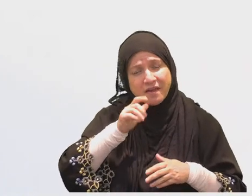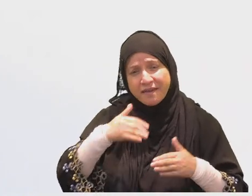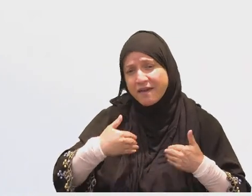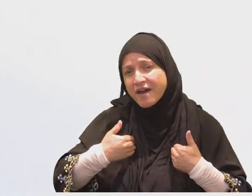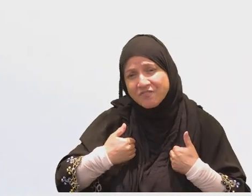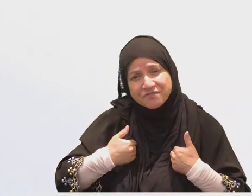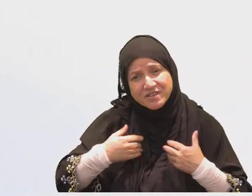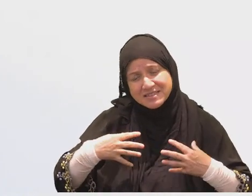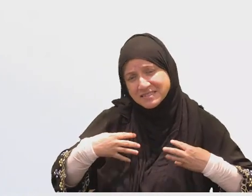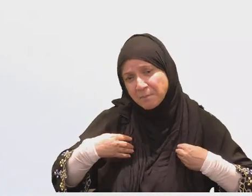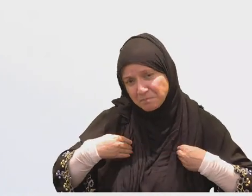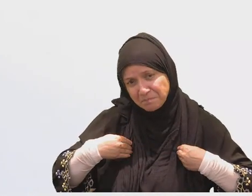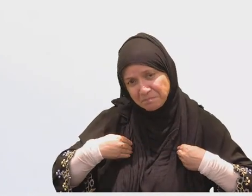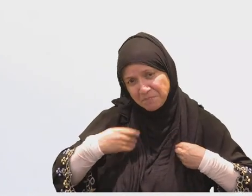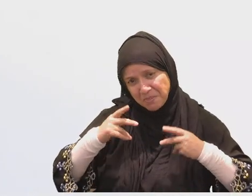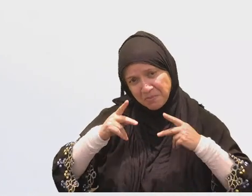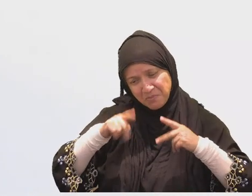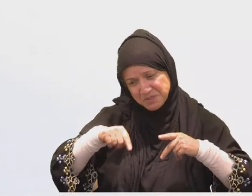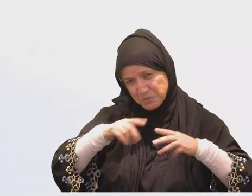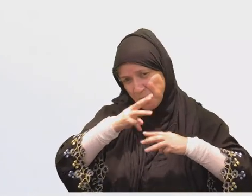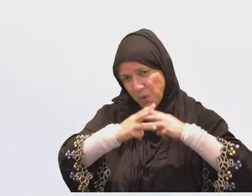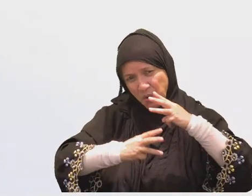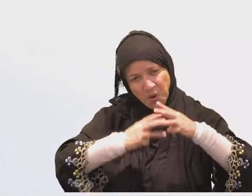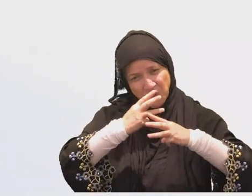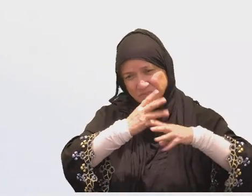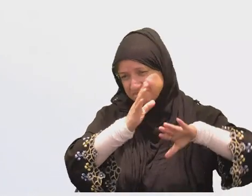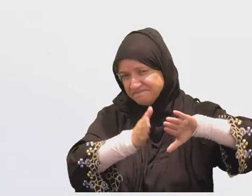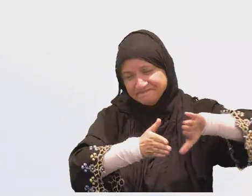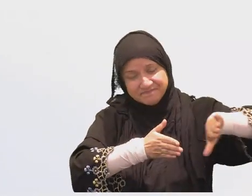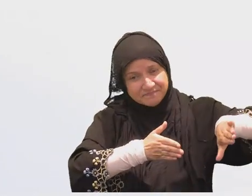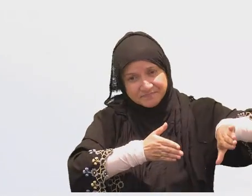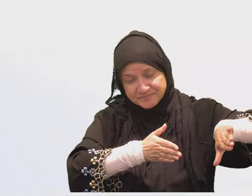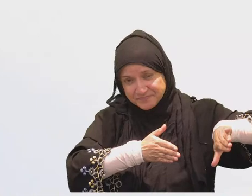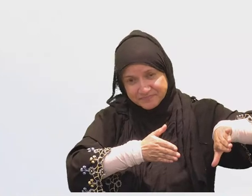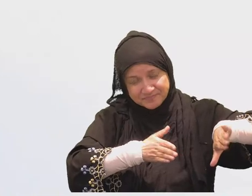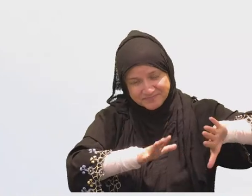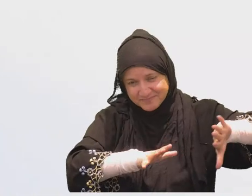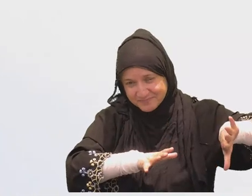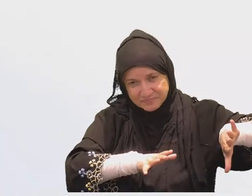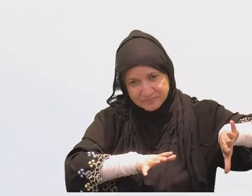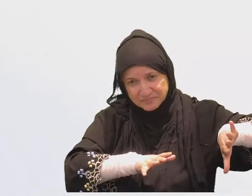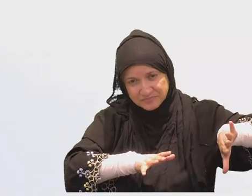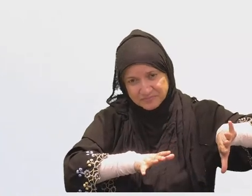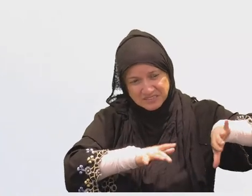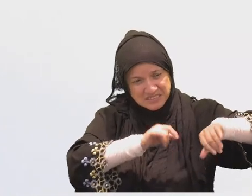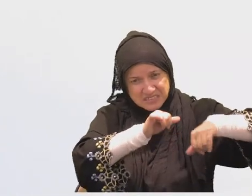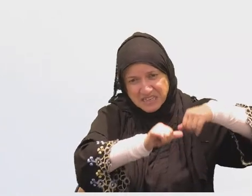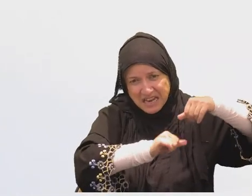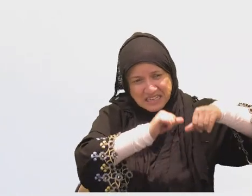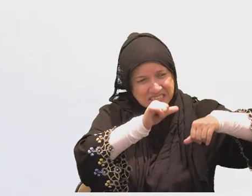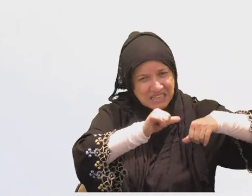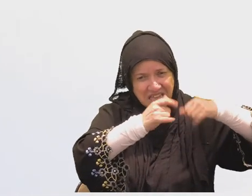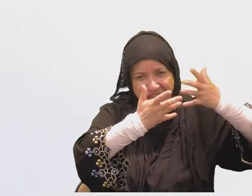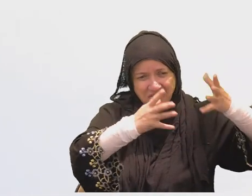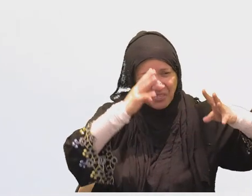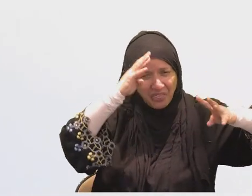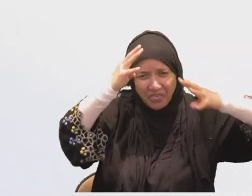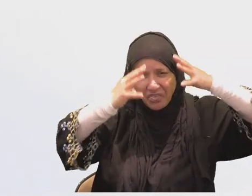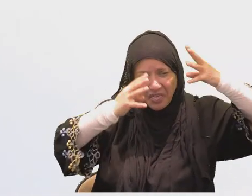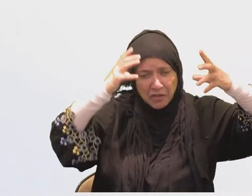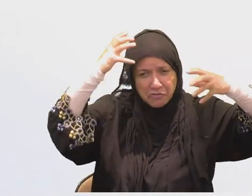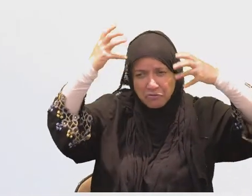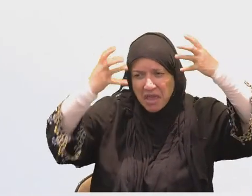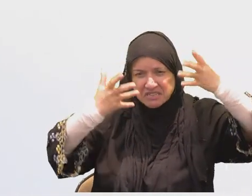work for justice in the world, but if we don't get it in this world, we know there's perfect justice in the next. And there's no perfect justice